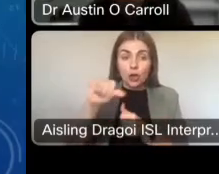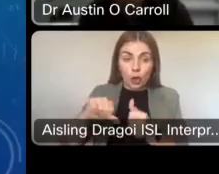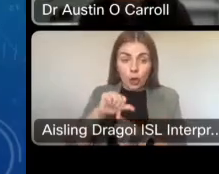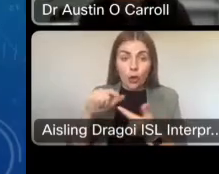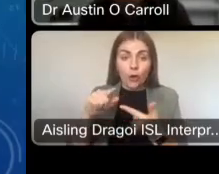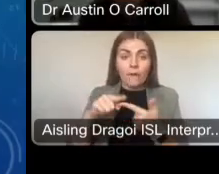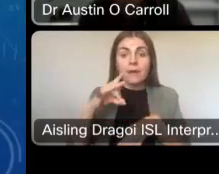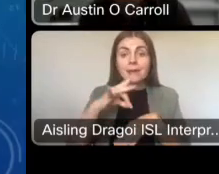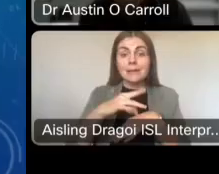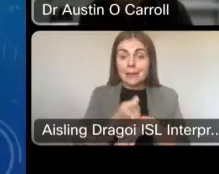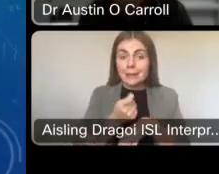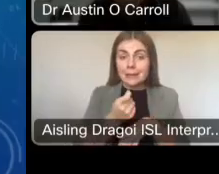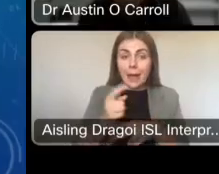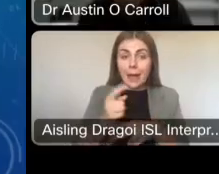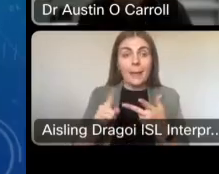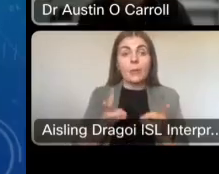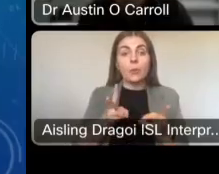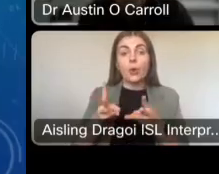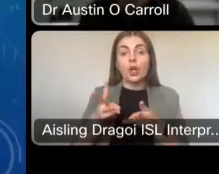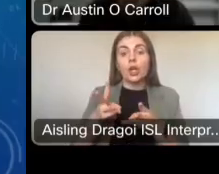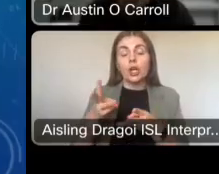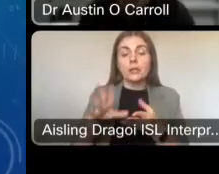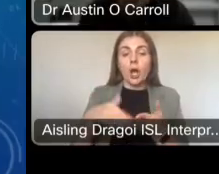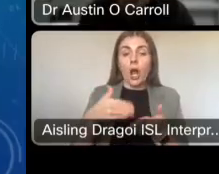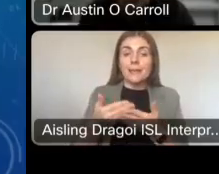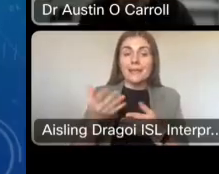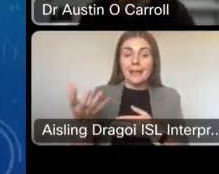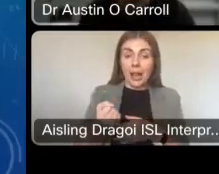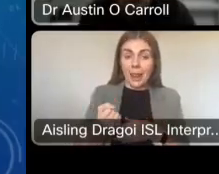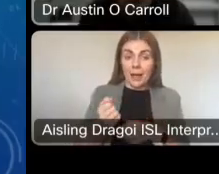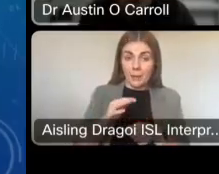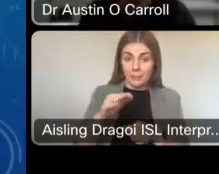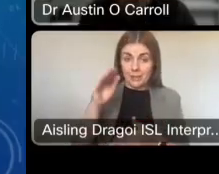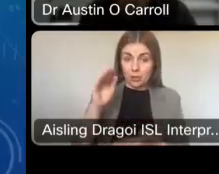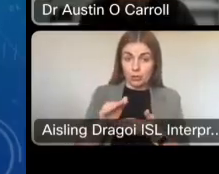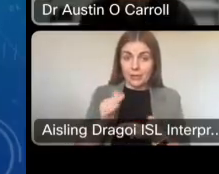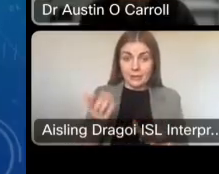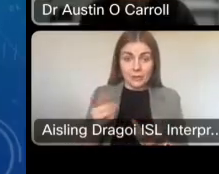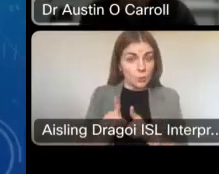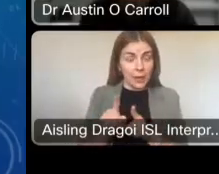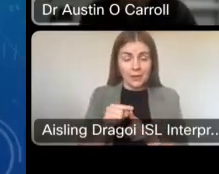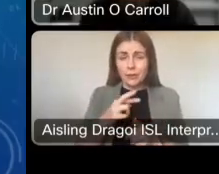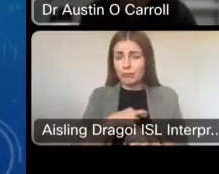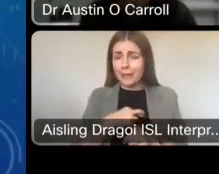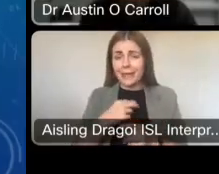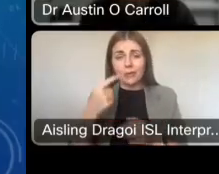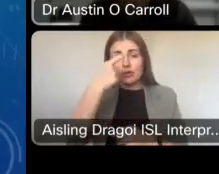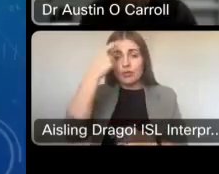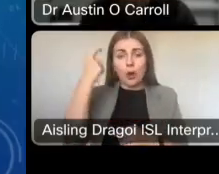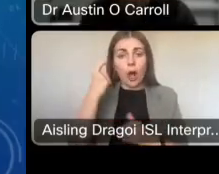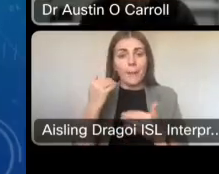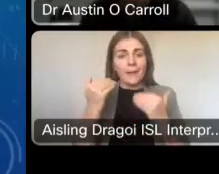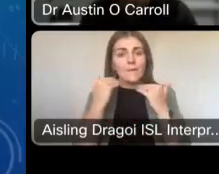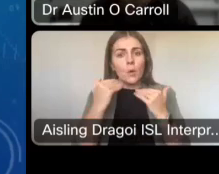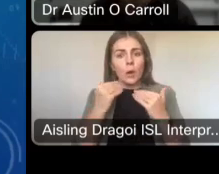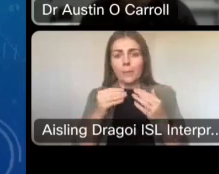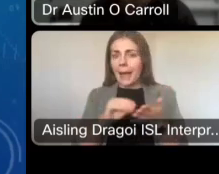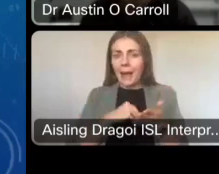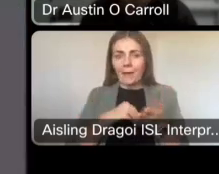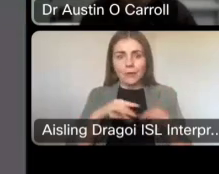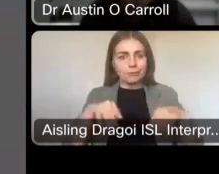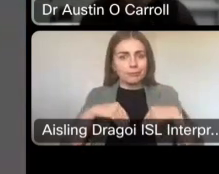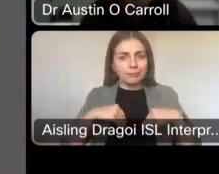decreases worker compensation claims by 98%. It makes, it's such a no-brainer to adopt this approach for both patients and